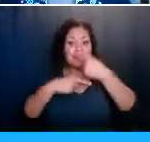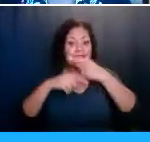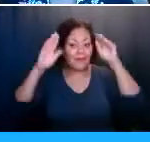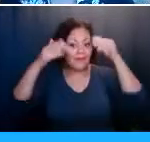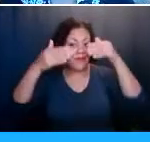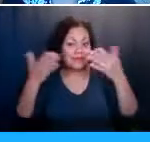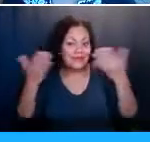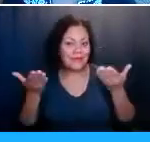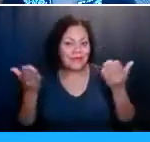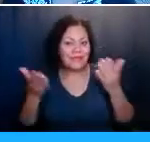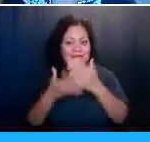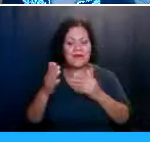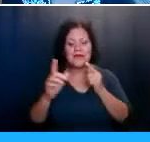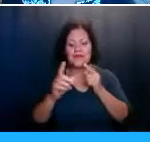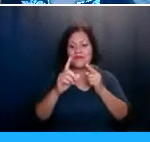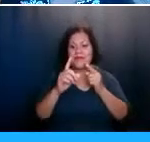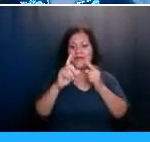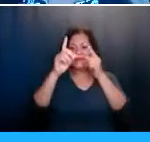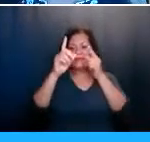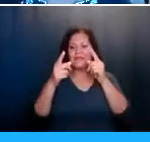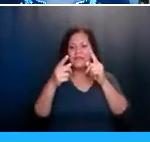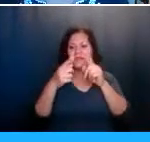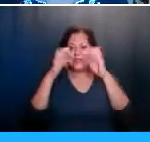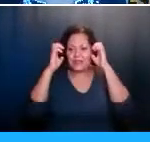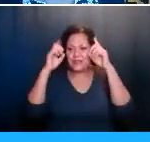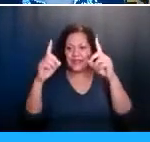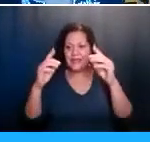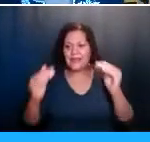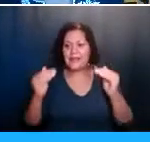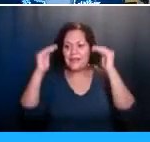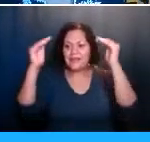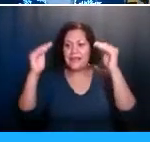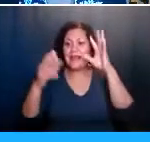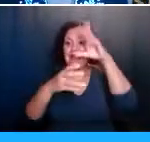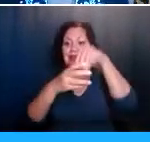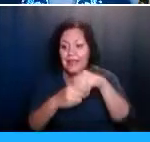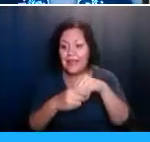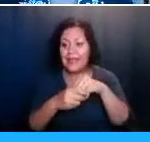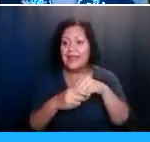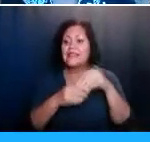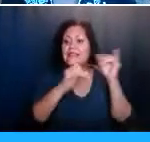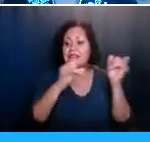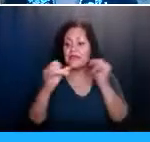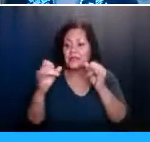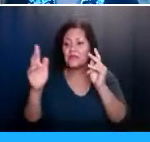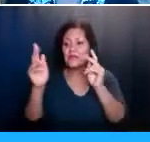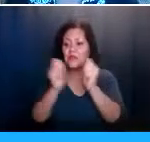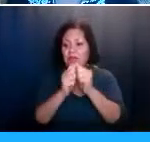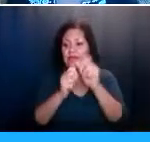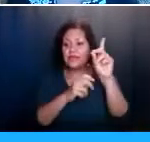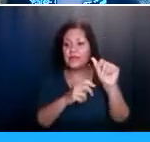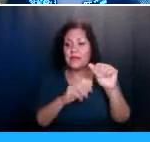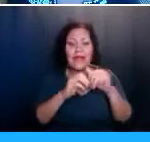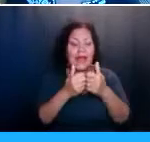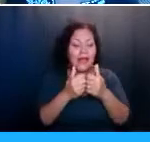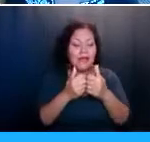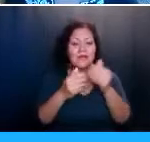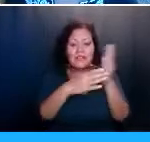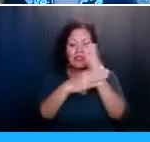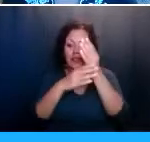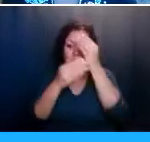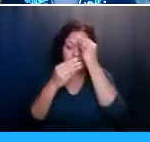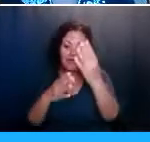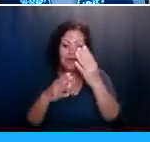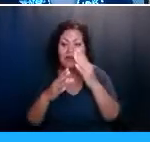that is to educate, advance, and engage individuals with disabilities by sharing information, creating